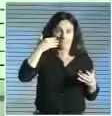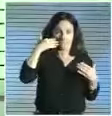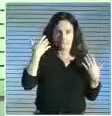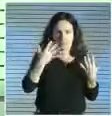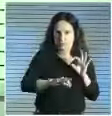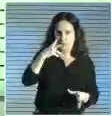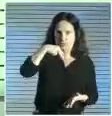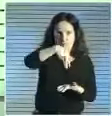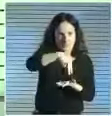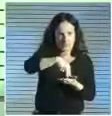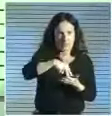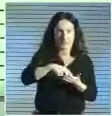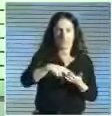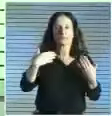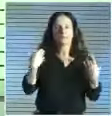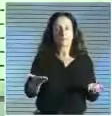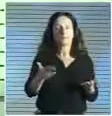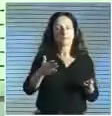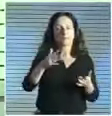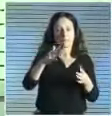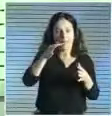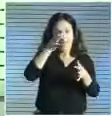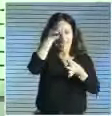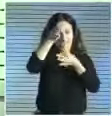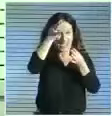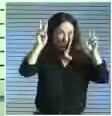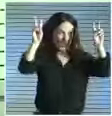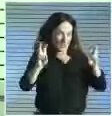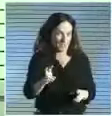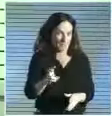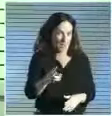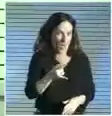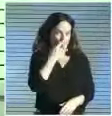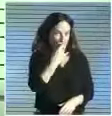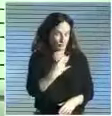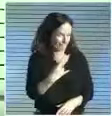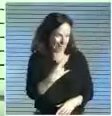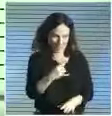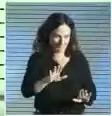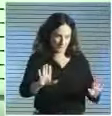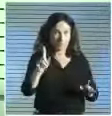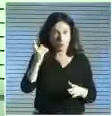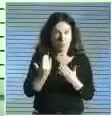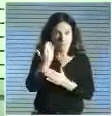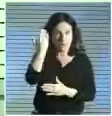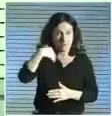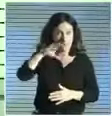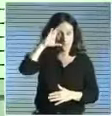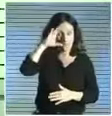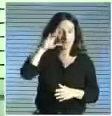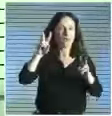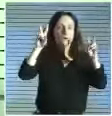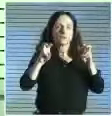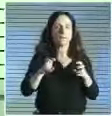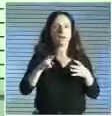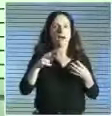sexy subject, but we heard this morning that it's also about transparency, and it's also about how you collect